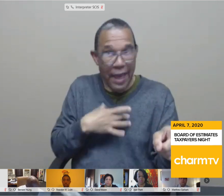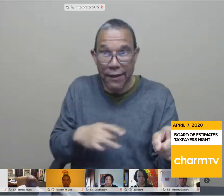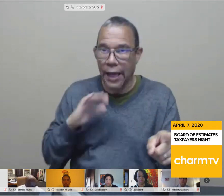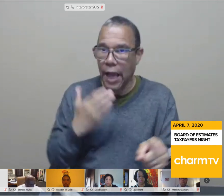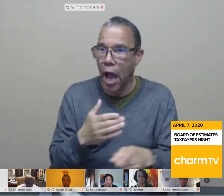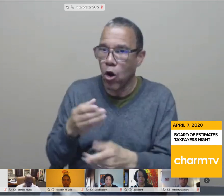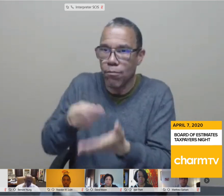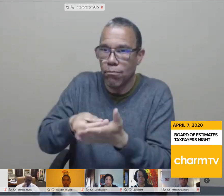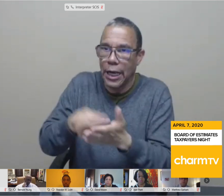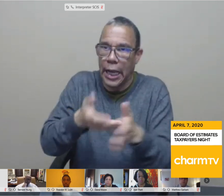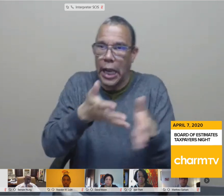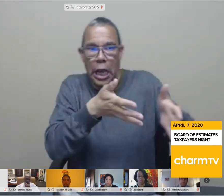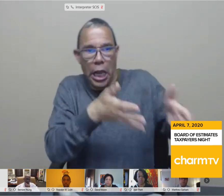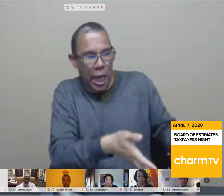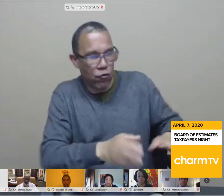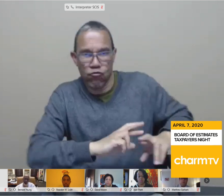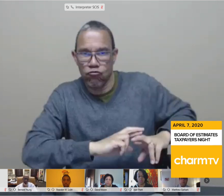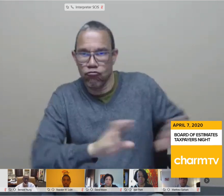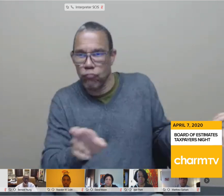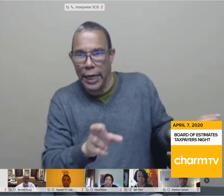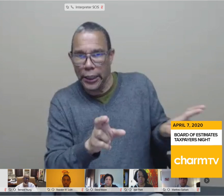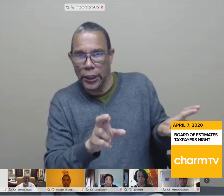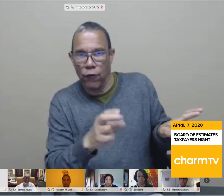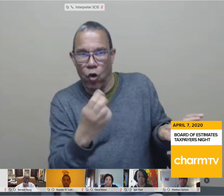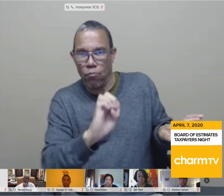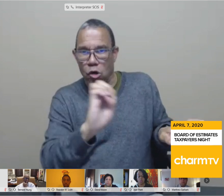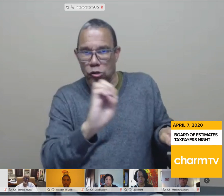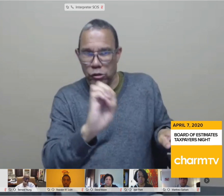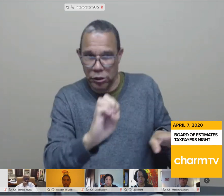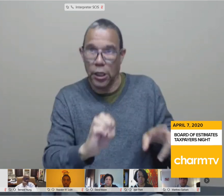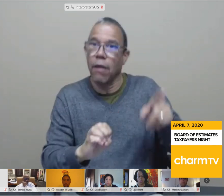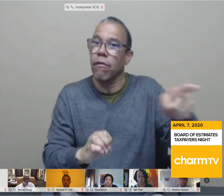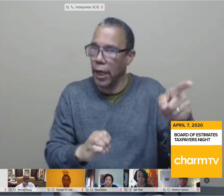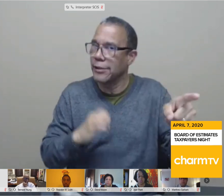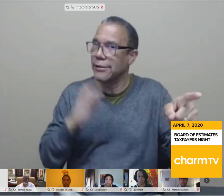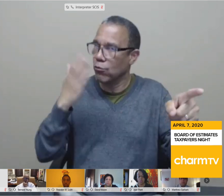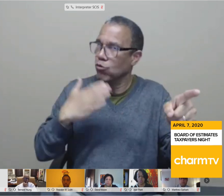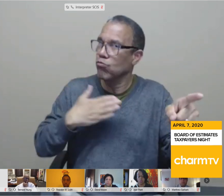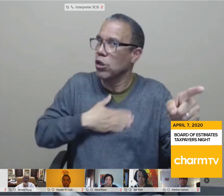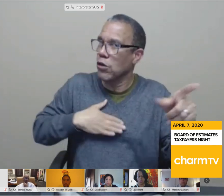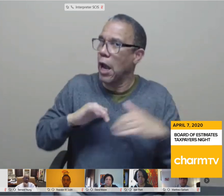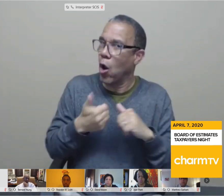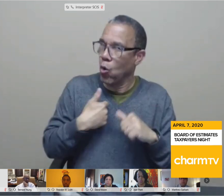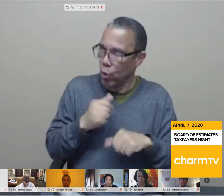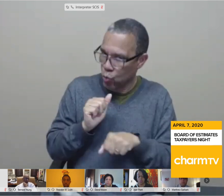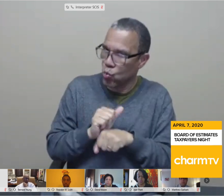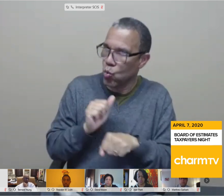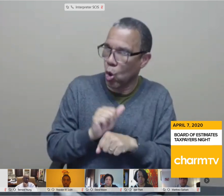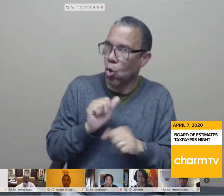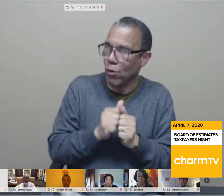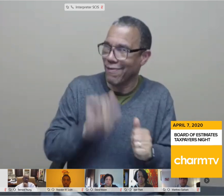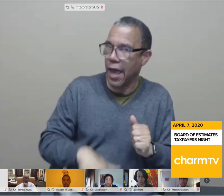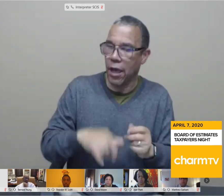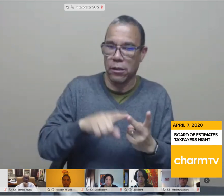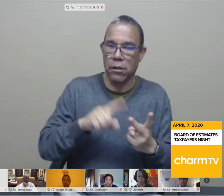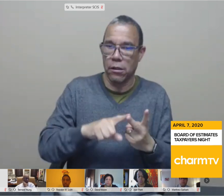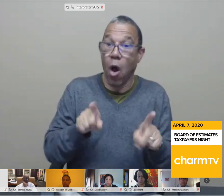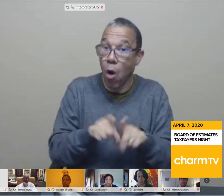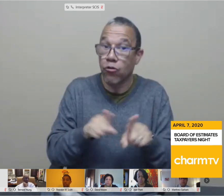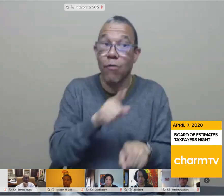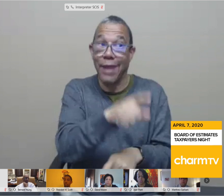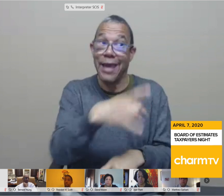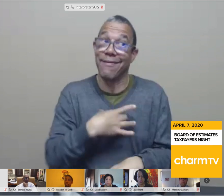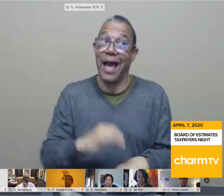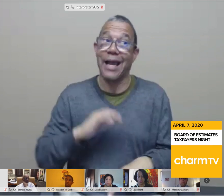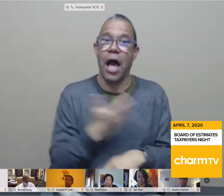reserve to and that it can be used in a time of emergency, and also that they like the fiscal policies that we have. We're